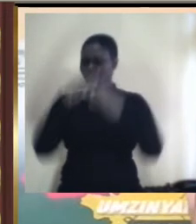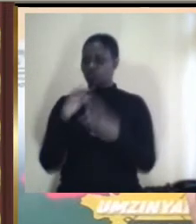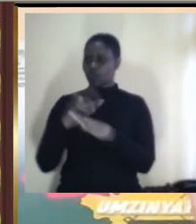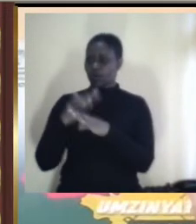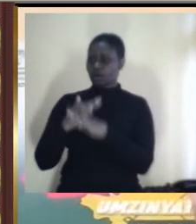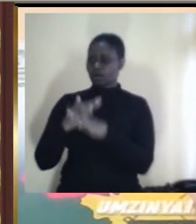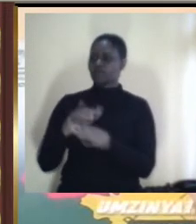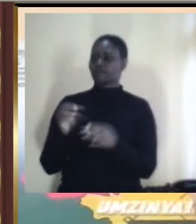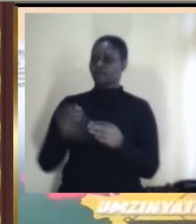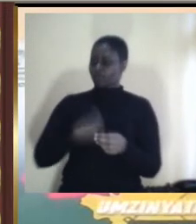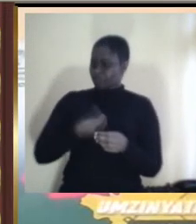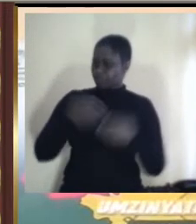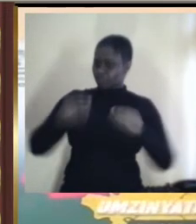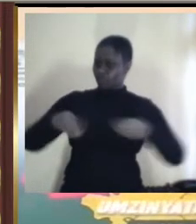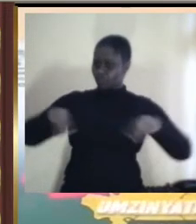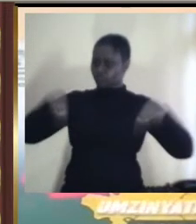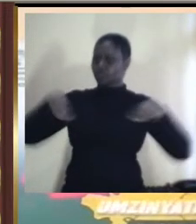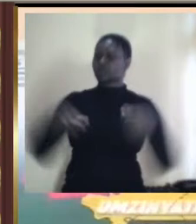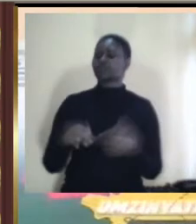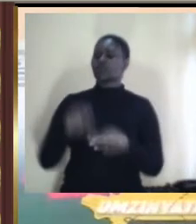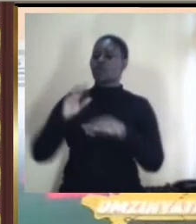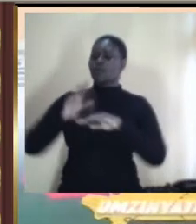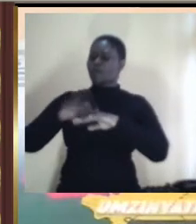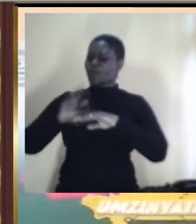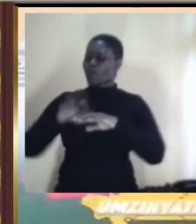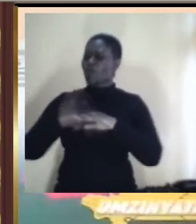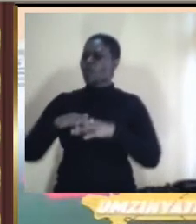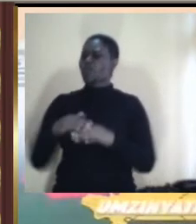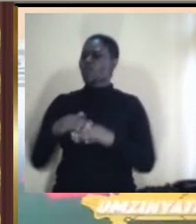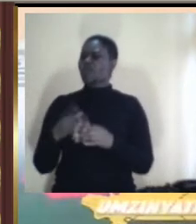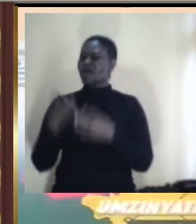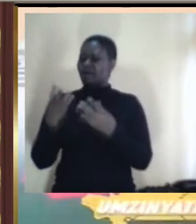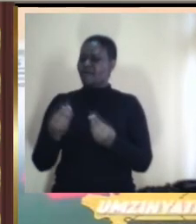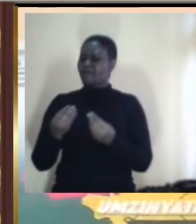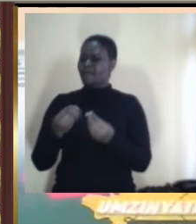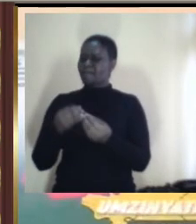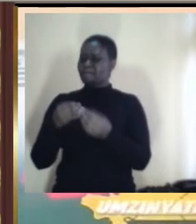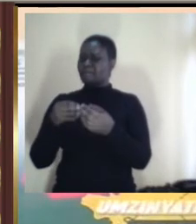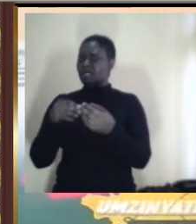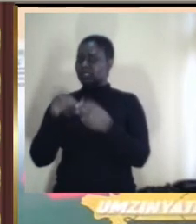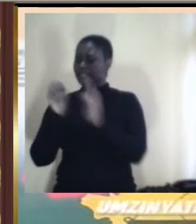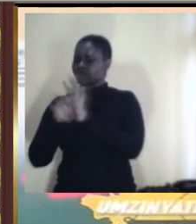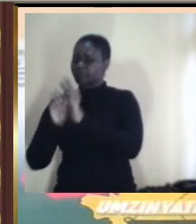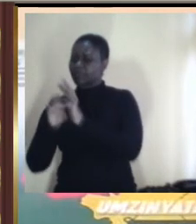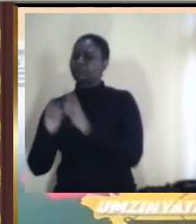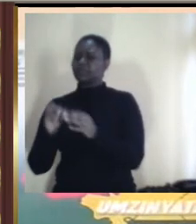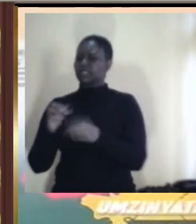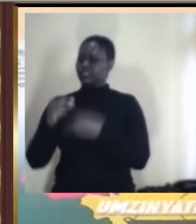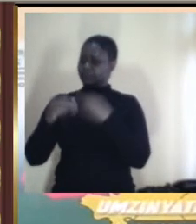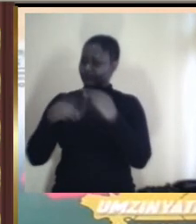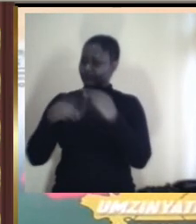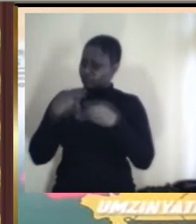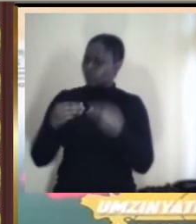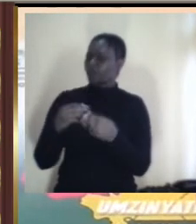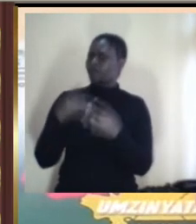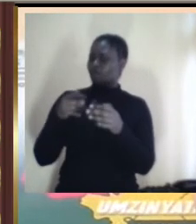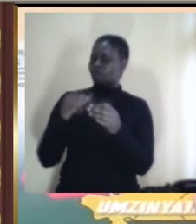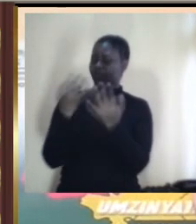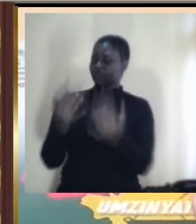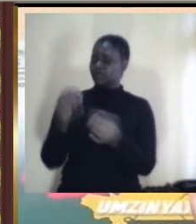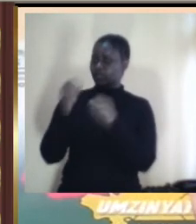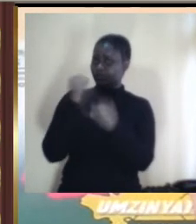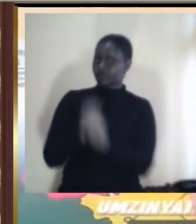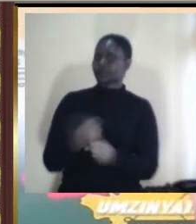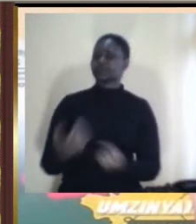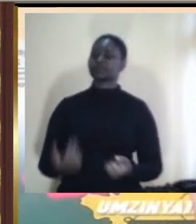We're intending to create more than 1,100 jobs in this current financial year.